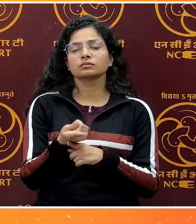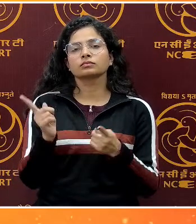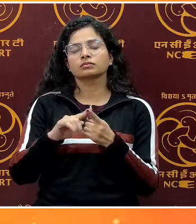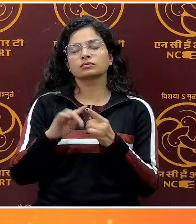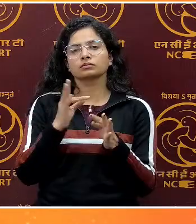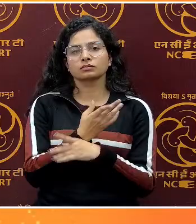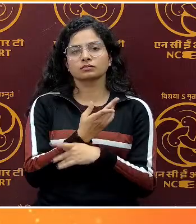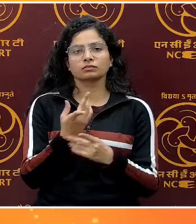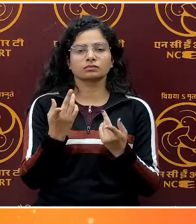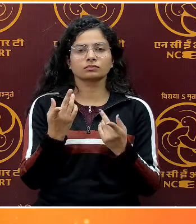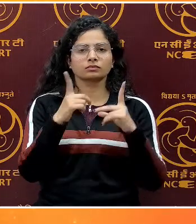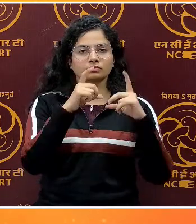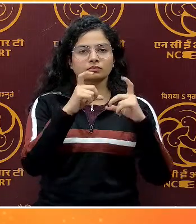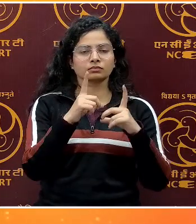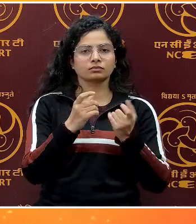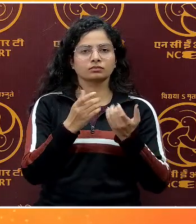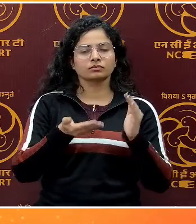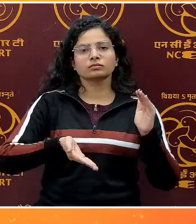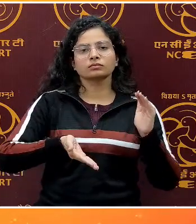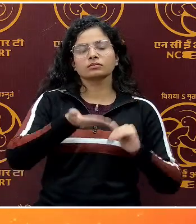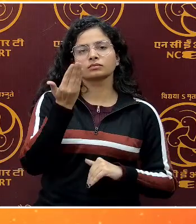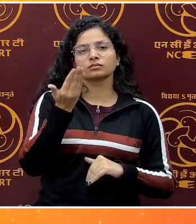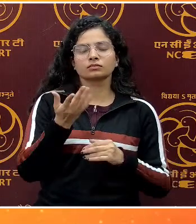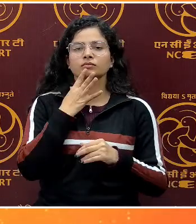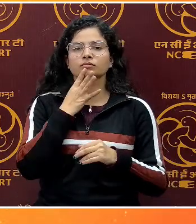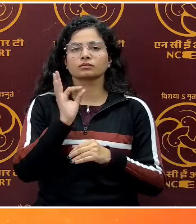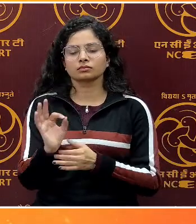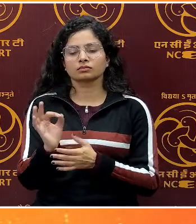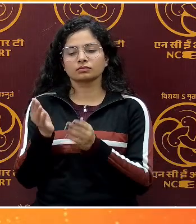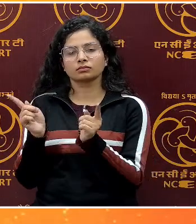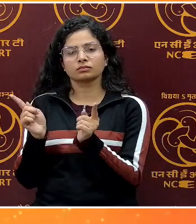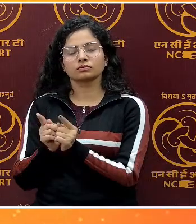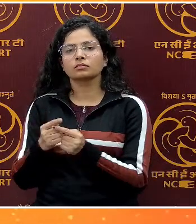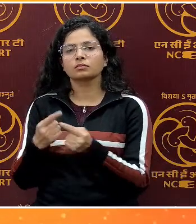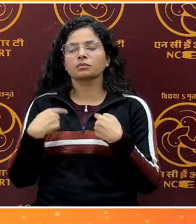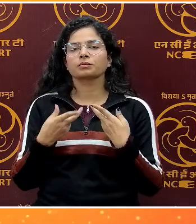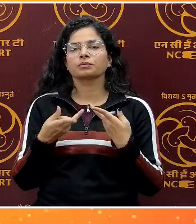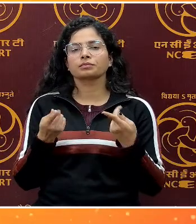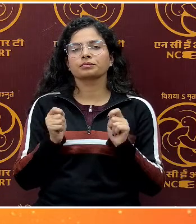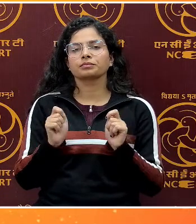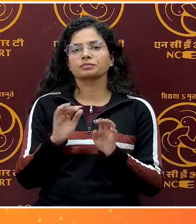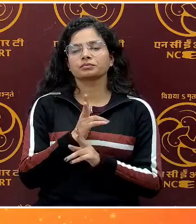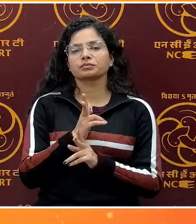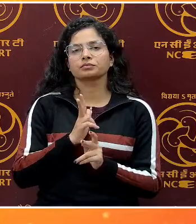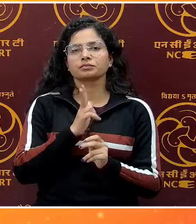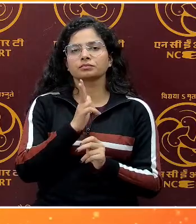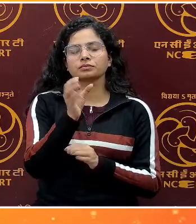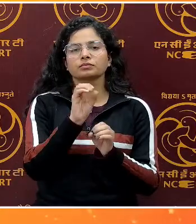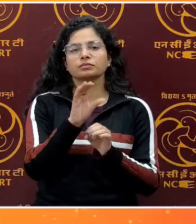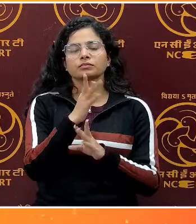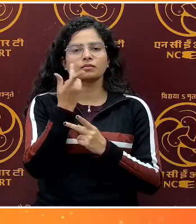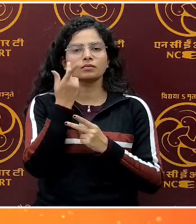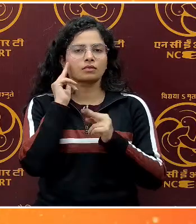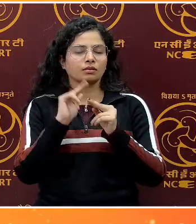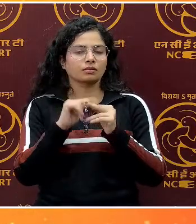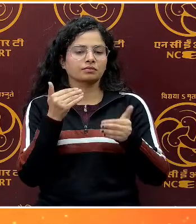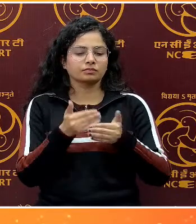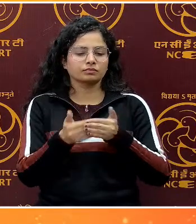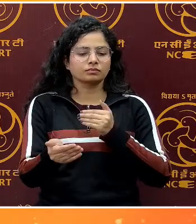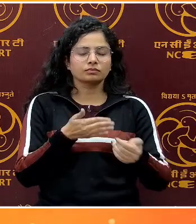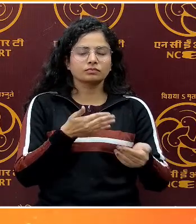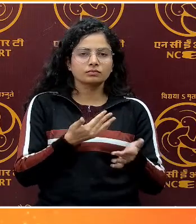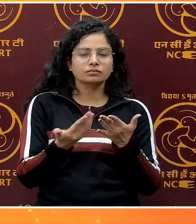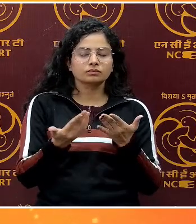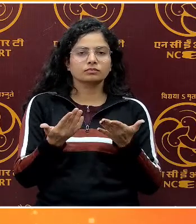the image is larger than the object. So what I am trying to say here is when you change the position of